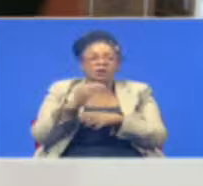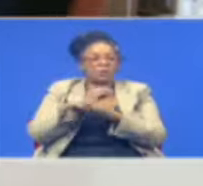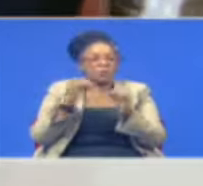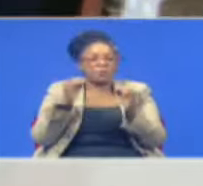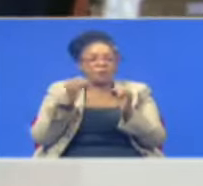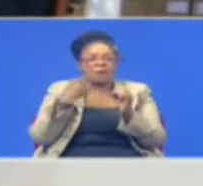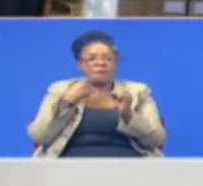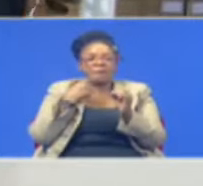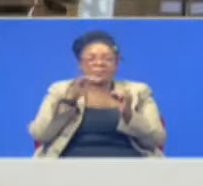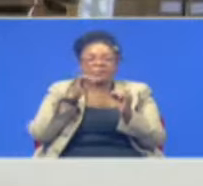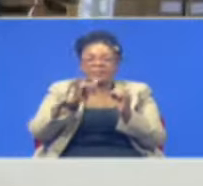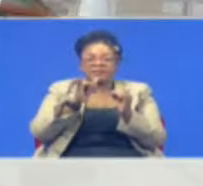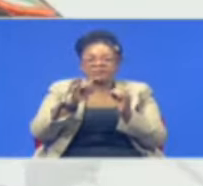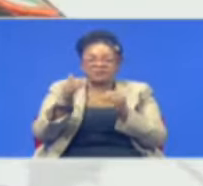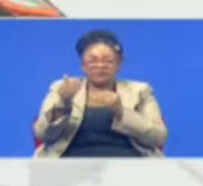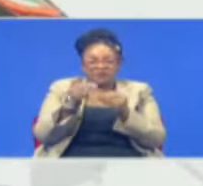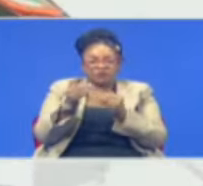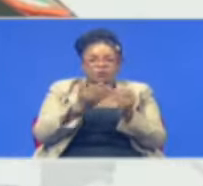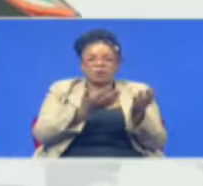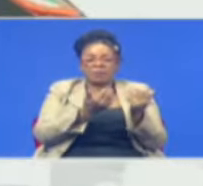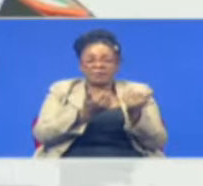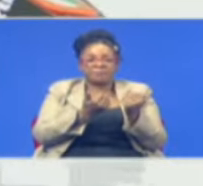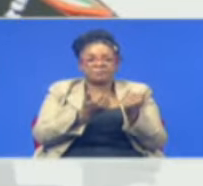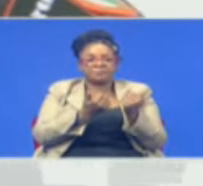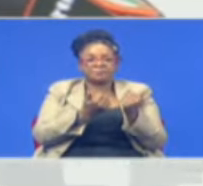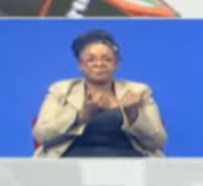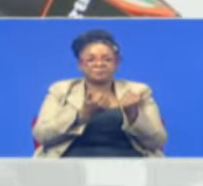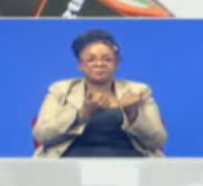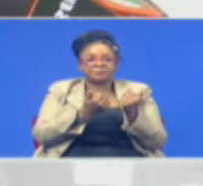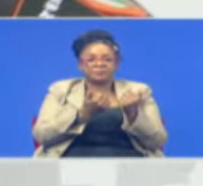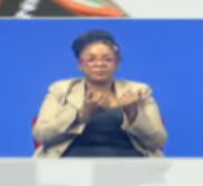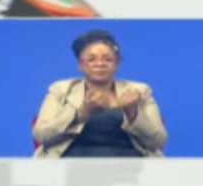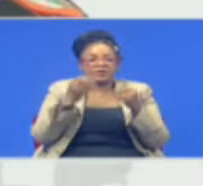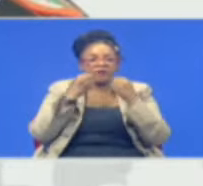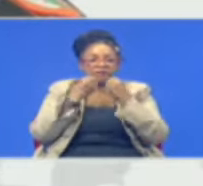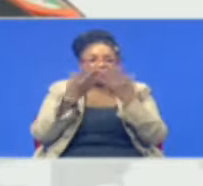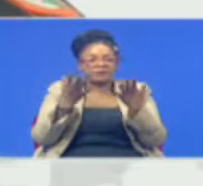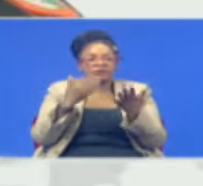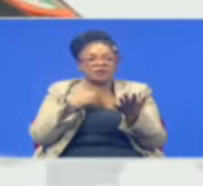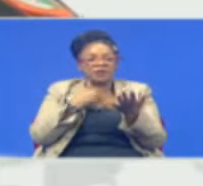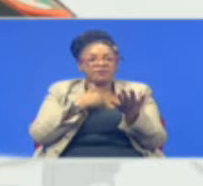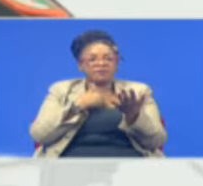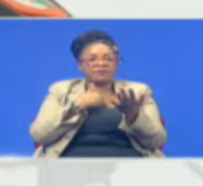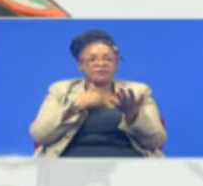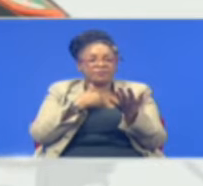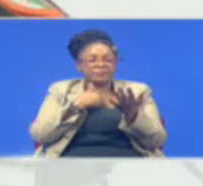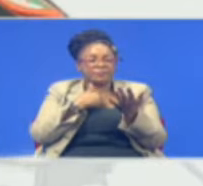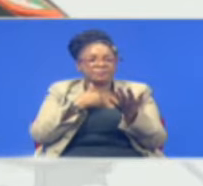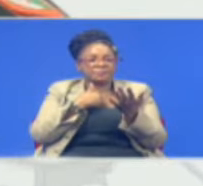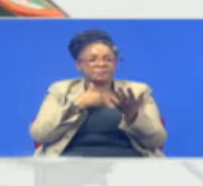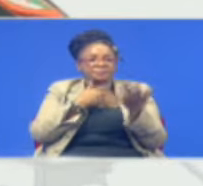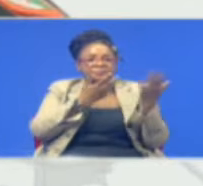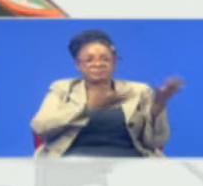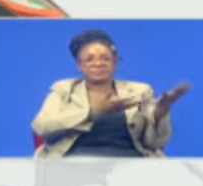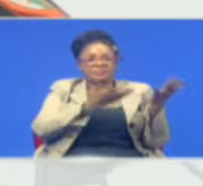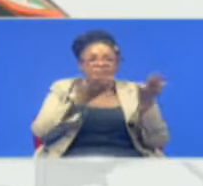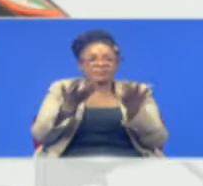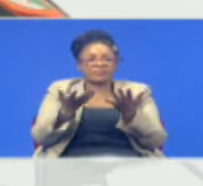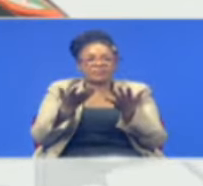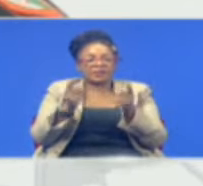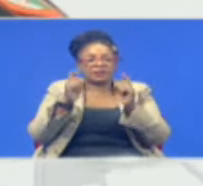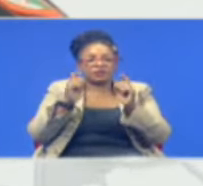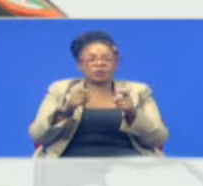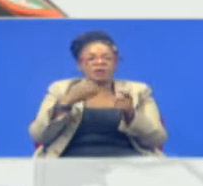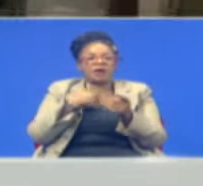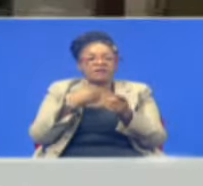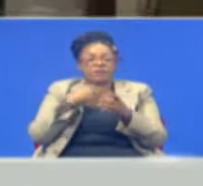be available soon. The information I have is that it's being airlifted and probably should be having it